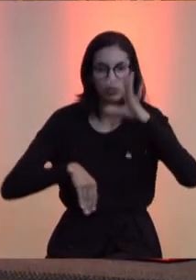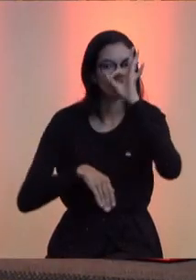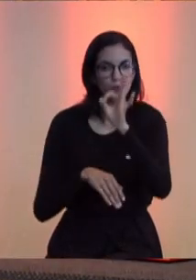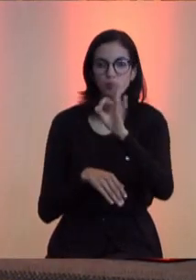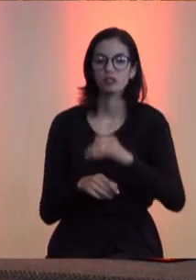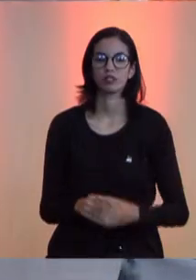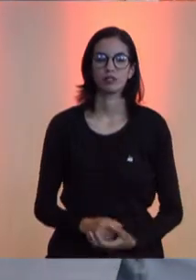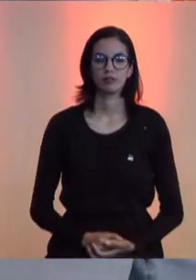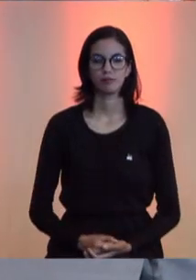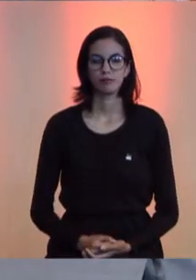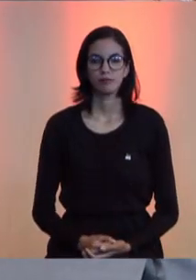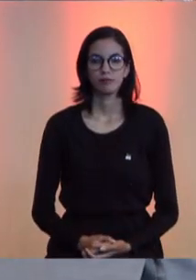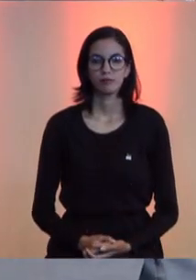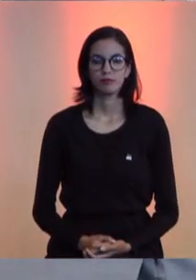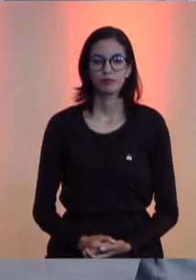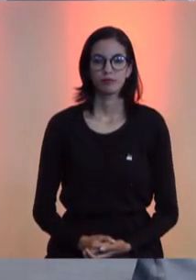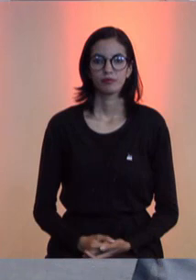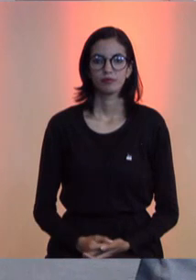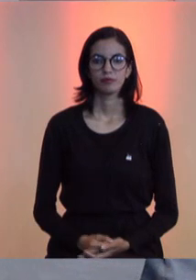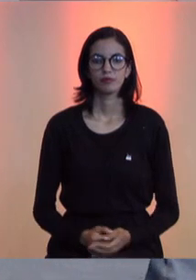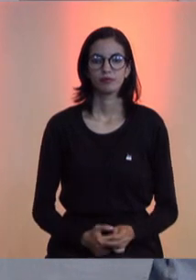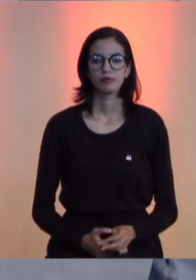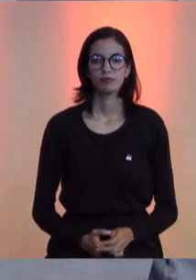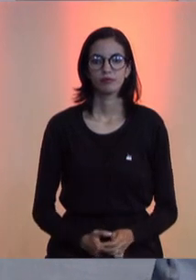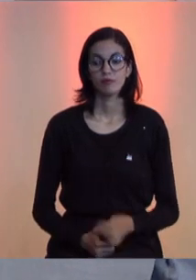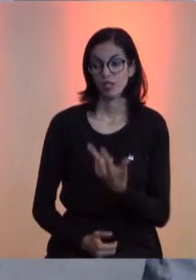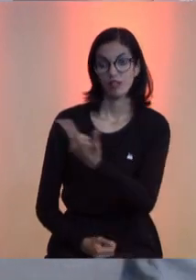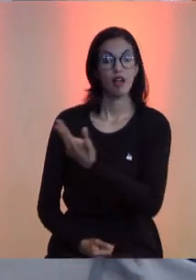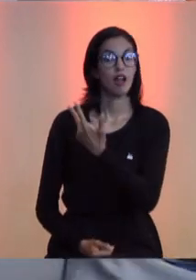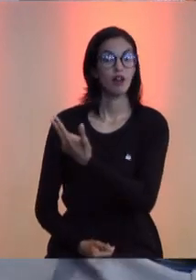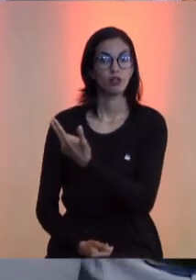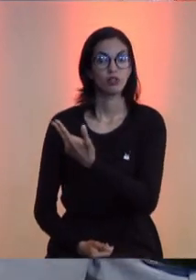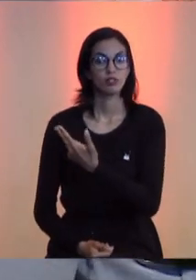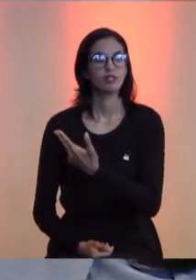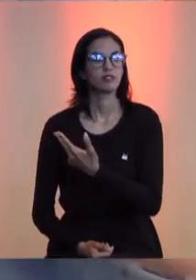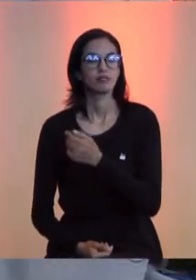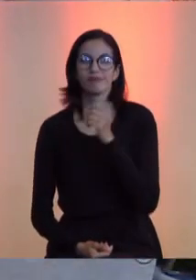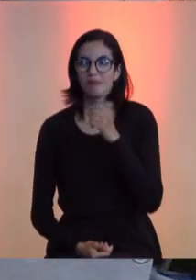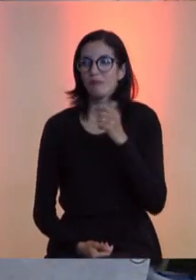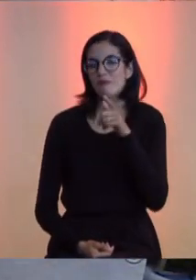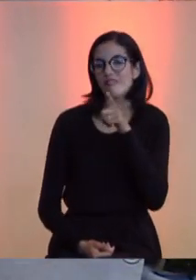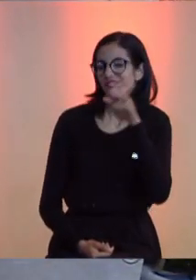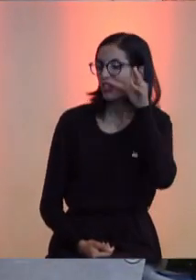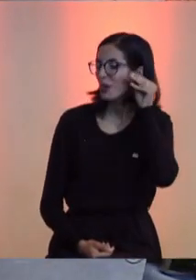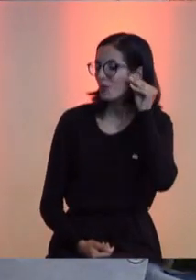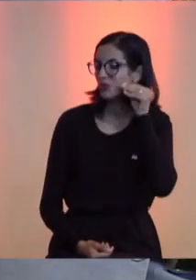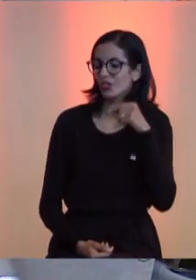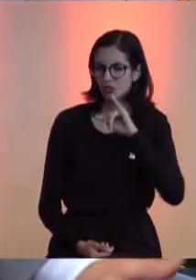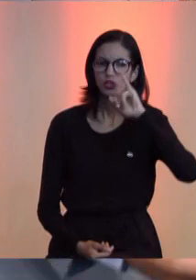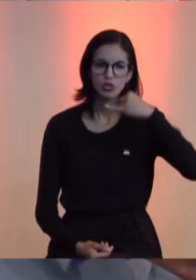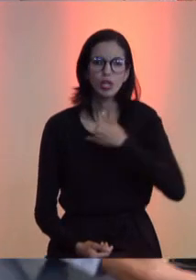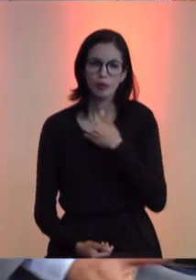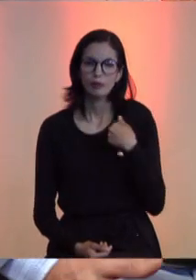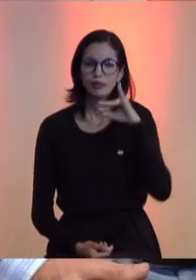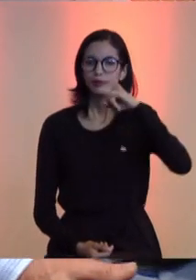"Yes, ma'am, yes, daddy." Y escucho a Shadrach, Meshach y Abednego diciendo, "Sí, mamá, sí, papá." They grew up